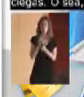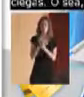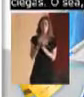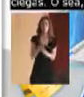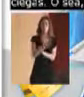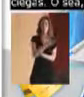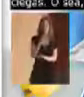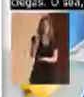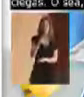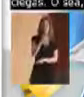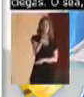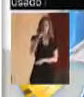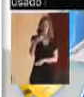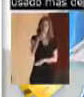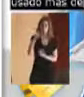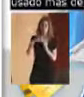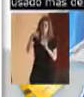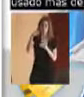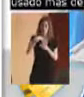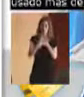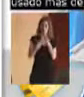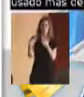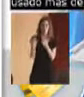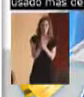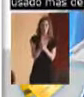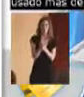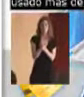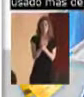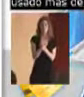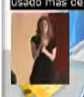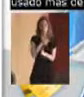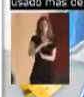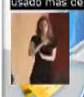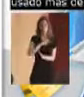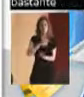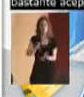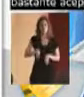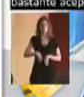with visual disability, visually impaired people.